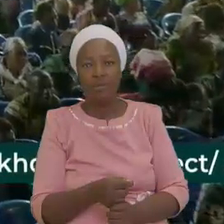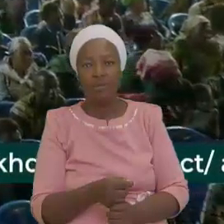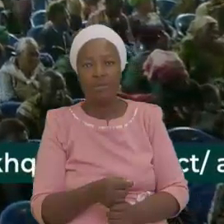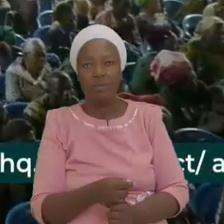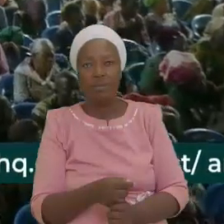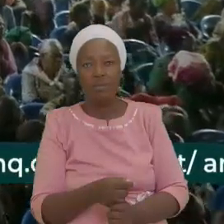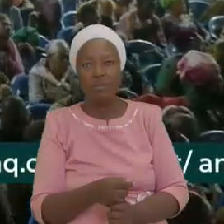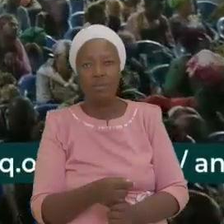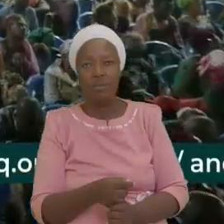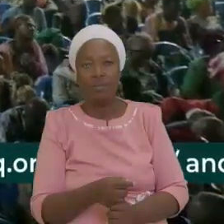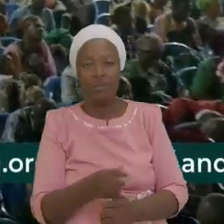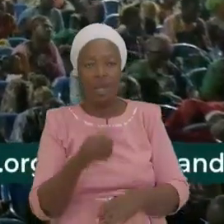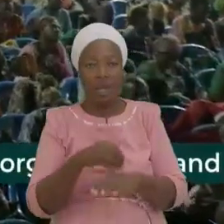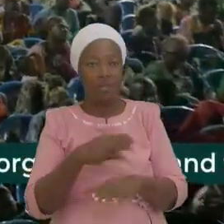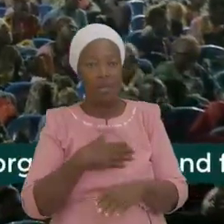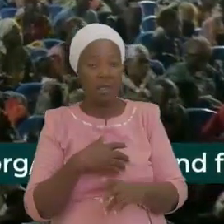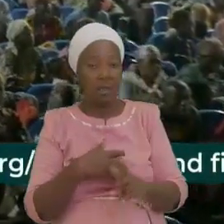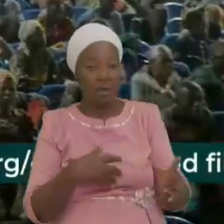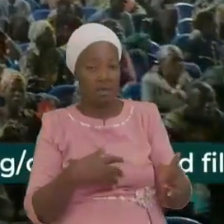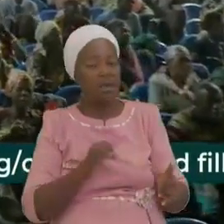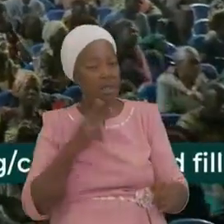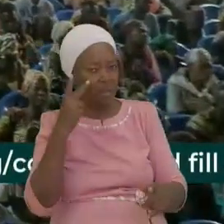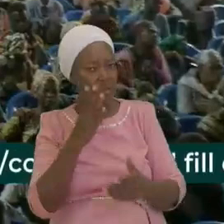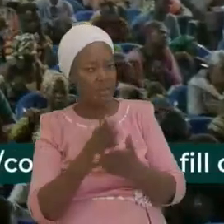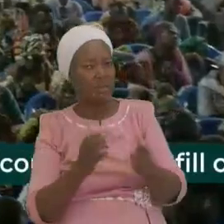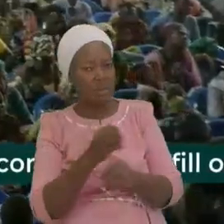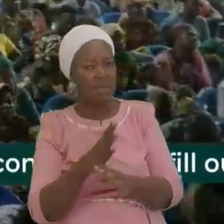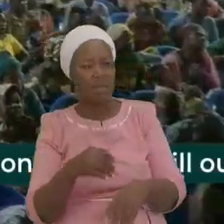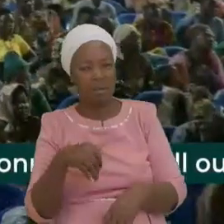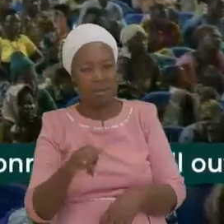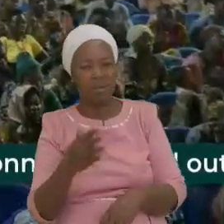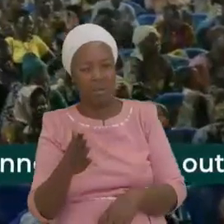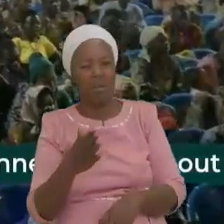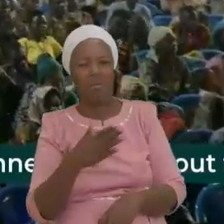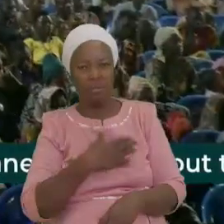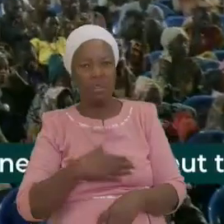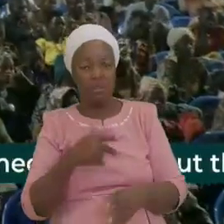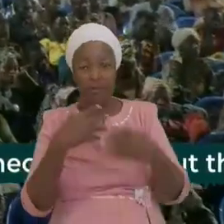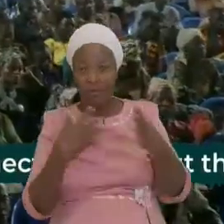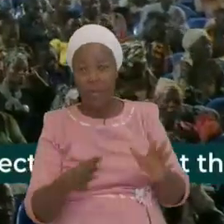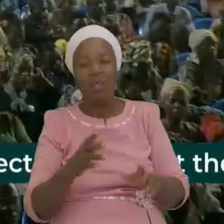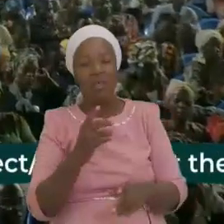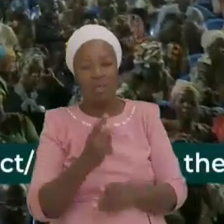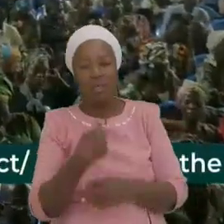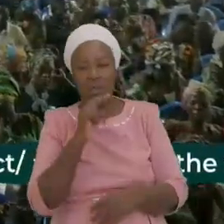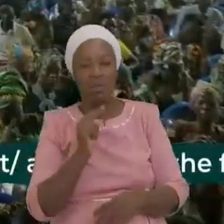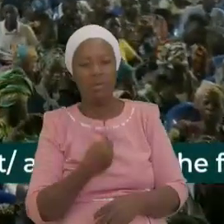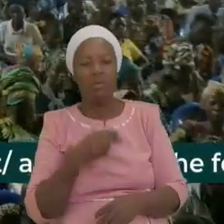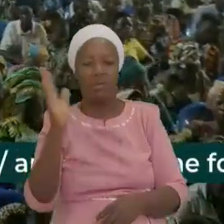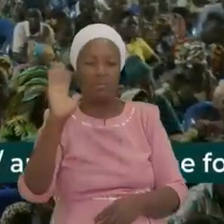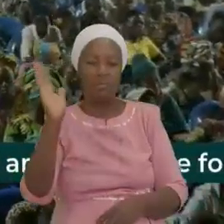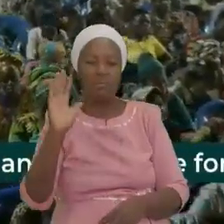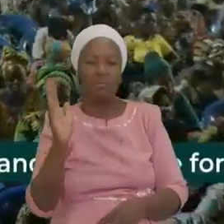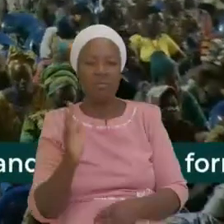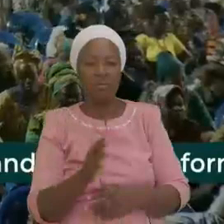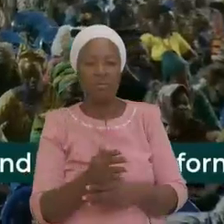At my left, I still see some counselors with sleep. If you are done, just wave your hand. Okay, donc